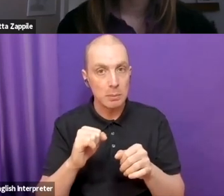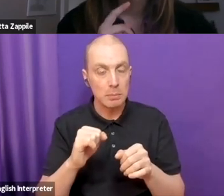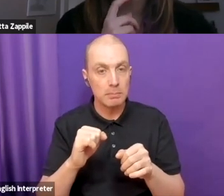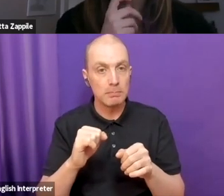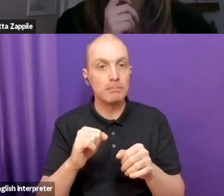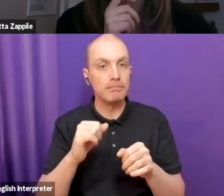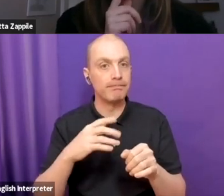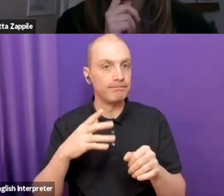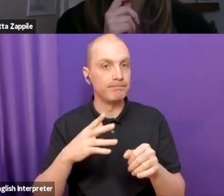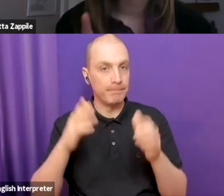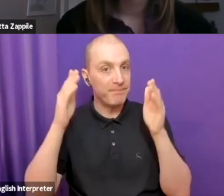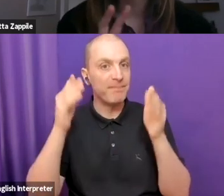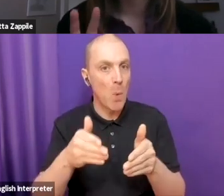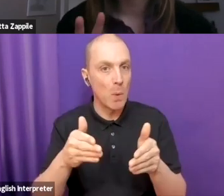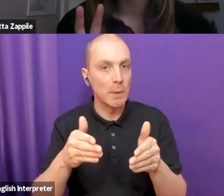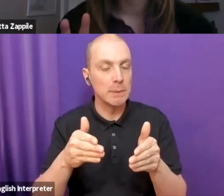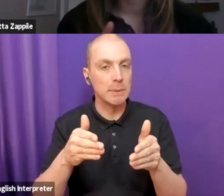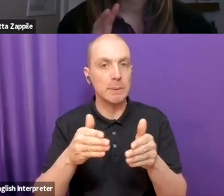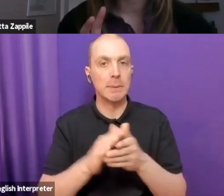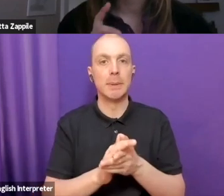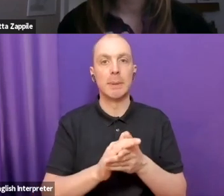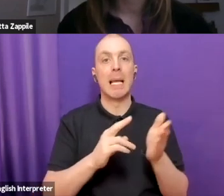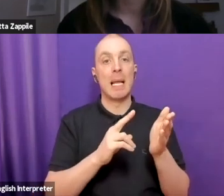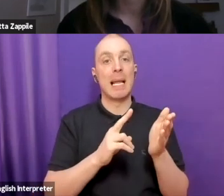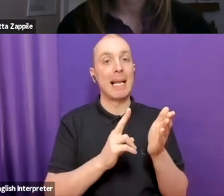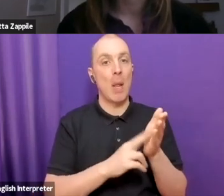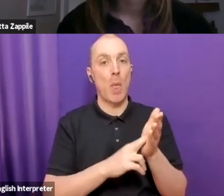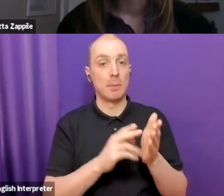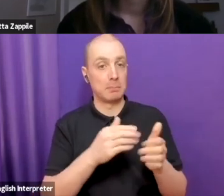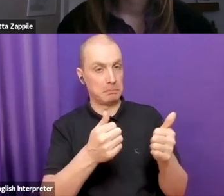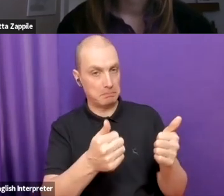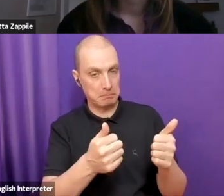a very interesting question that I also had a discussion with